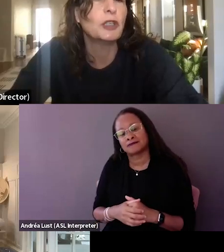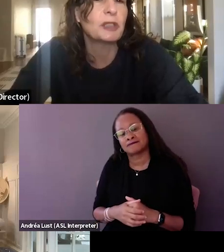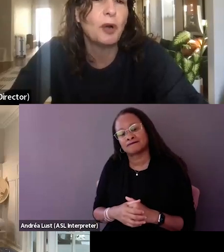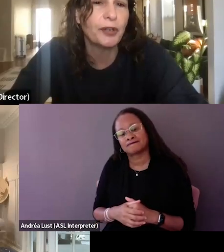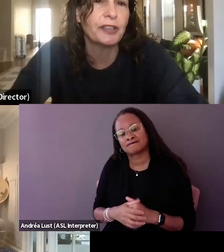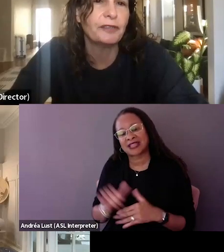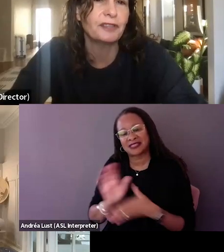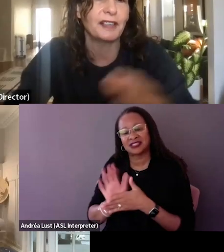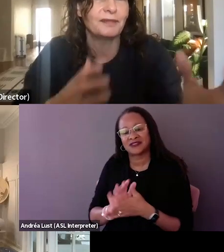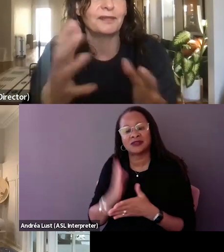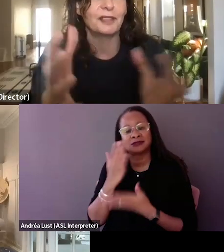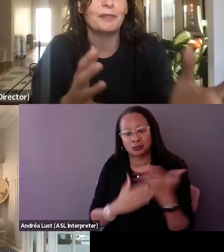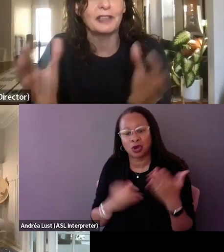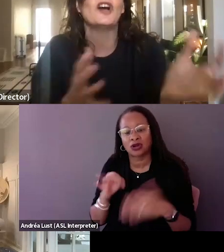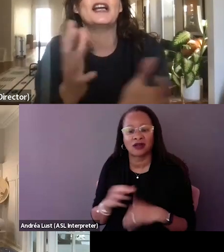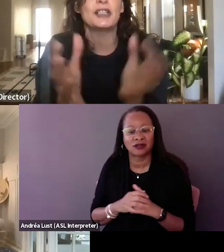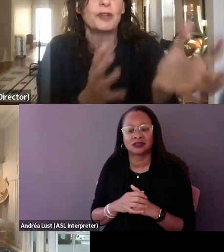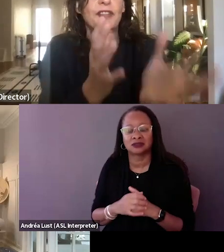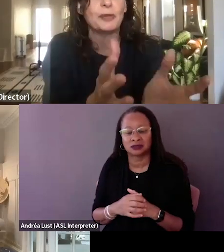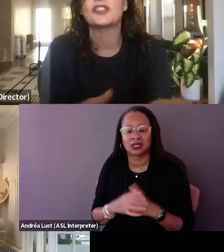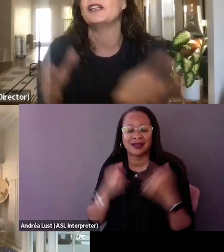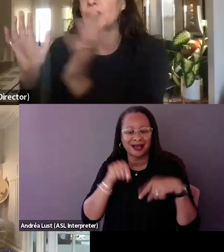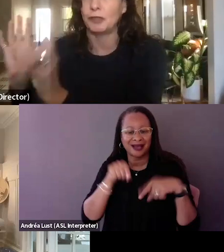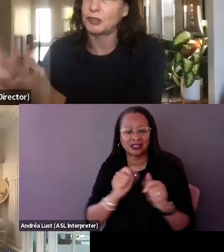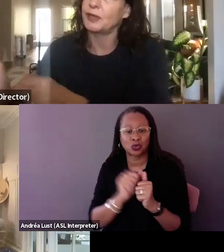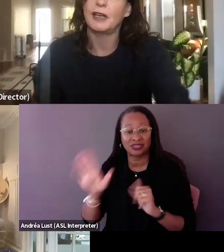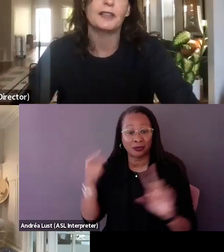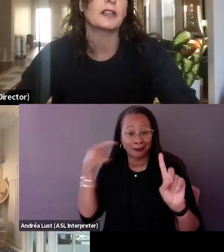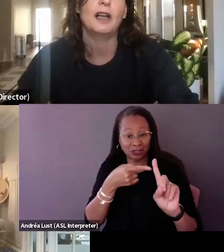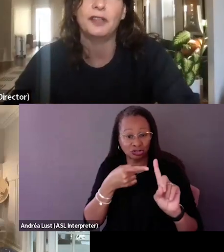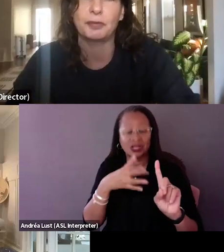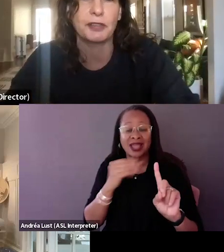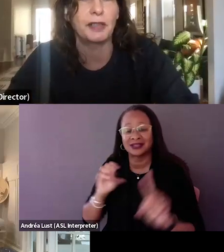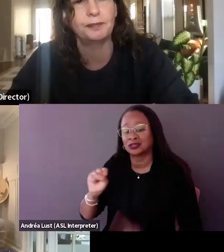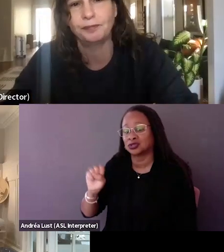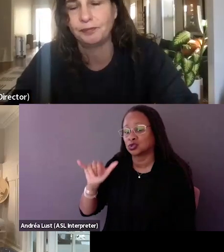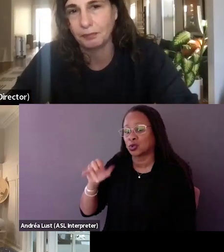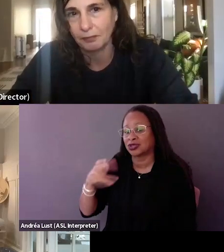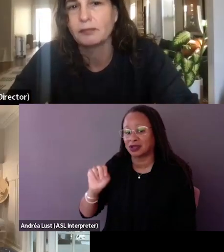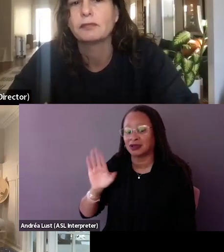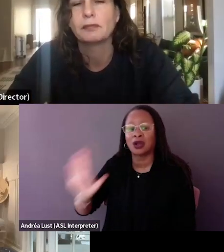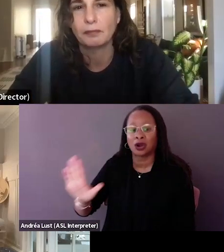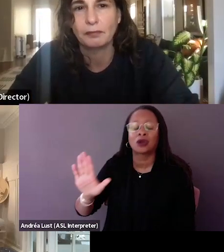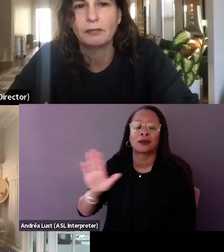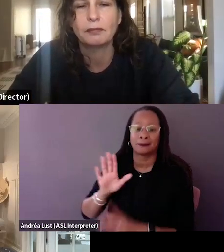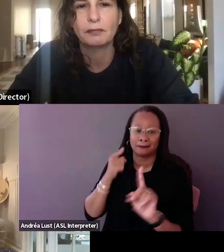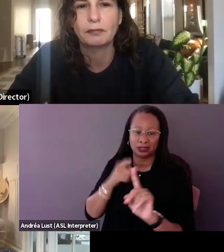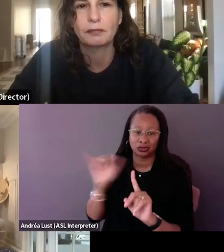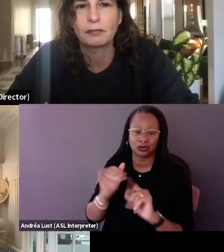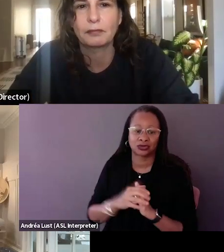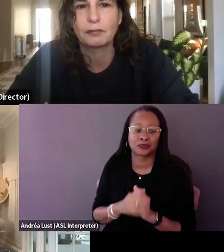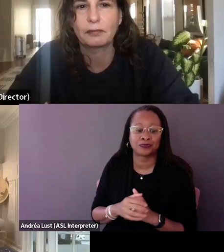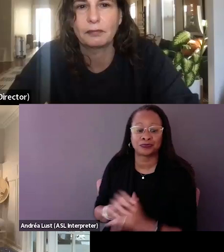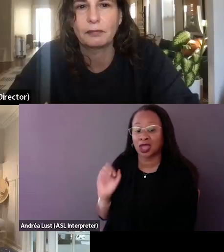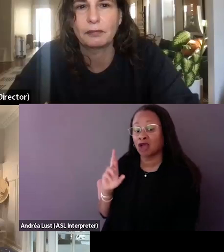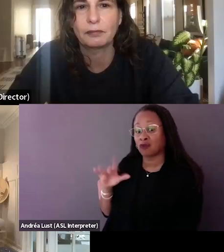this film is part of, like, it aligns with their mission and with So-yeon's 100%. Have there been security issues with